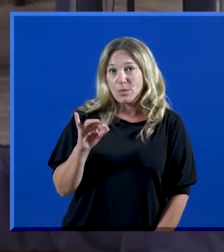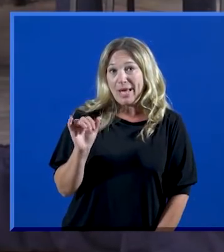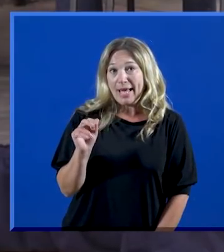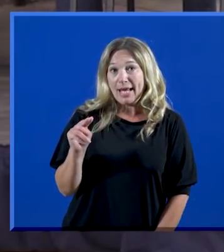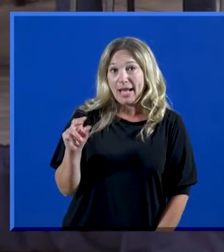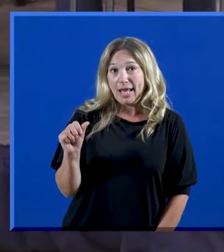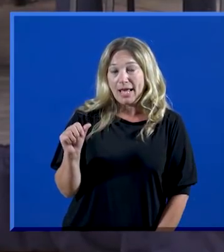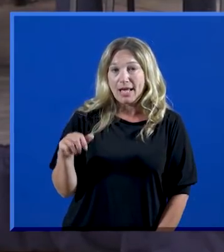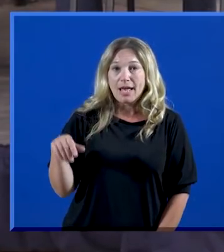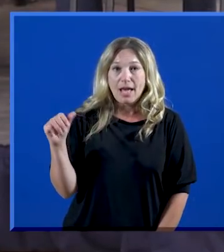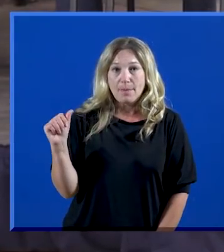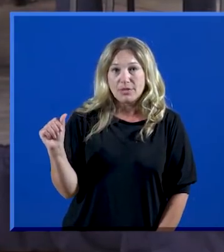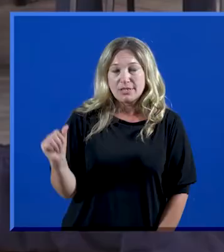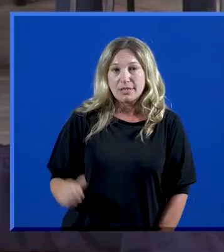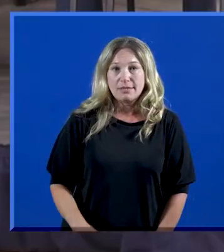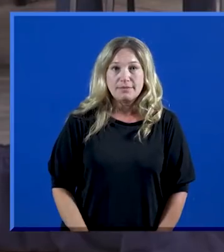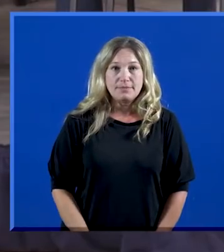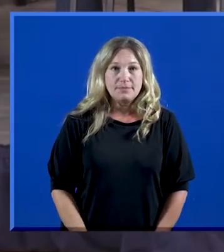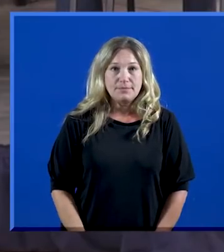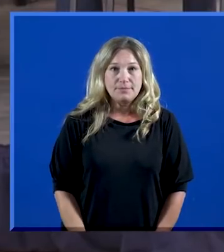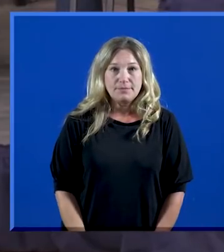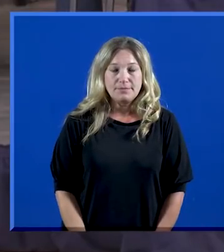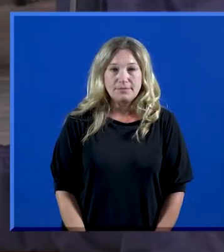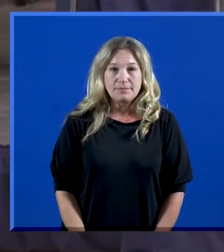Raina Amundsen.